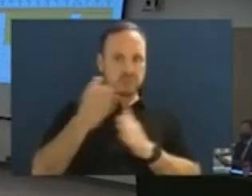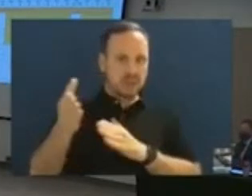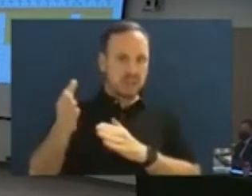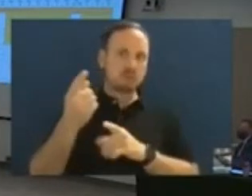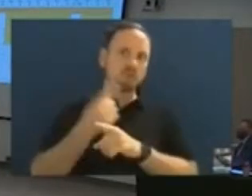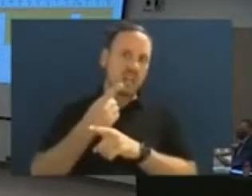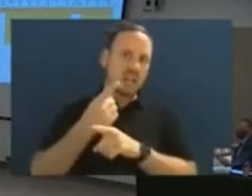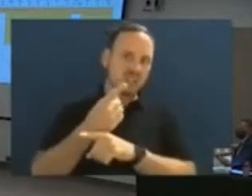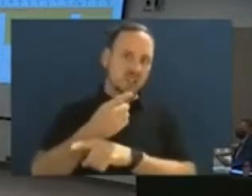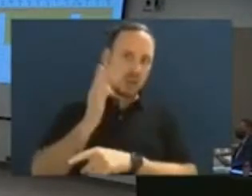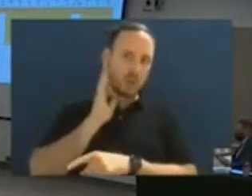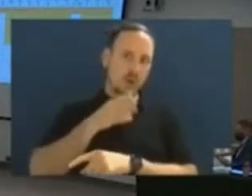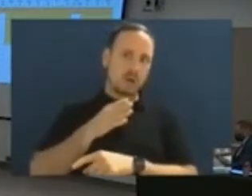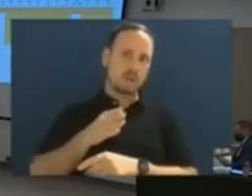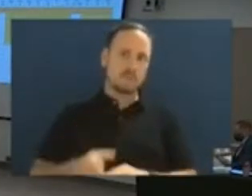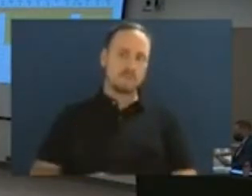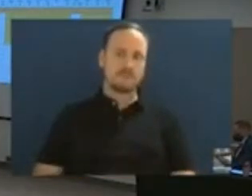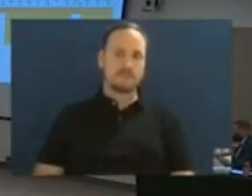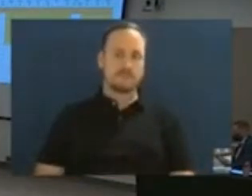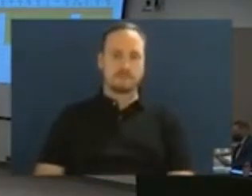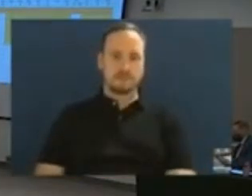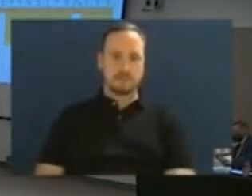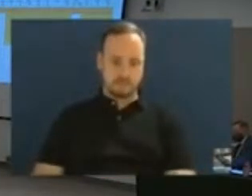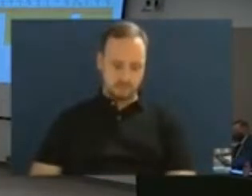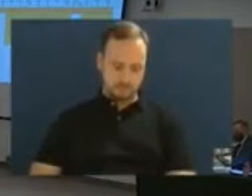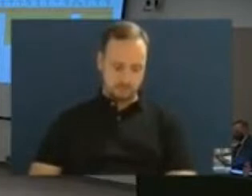Mr. Strain?